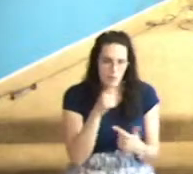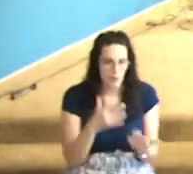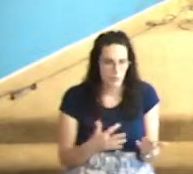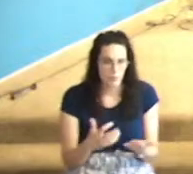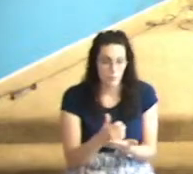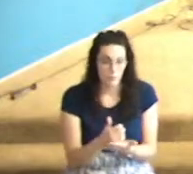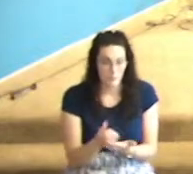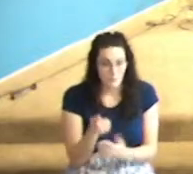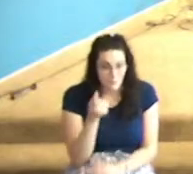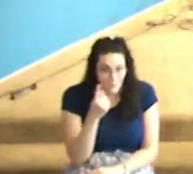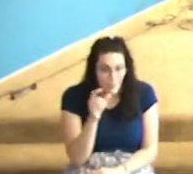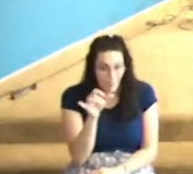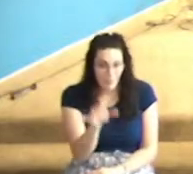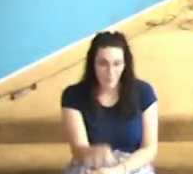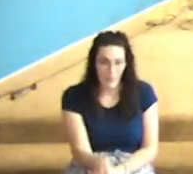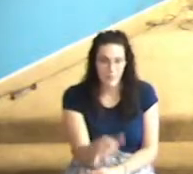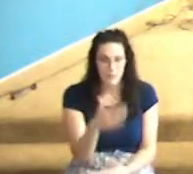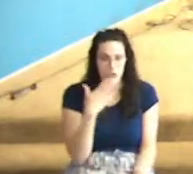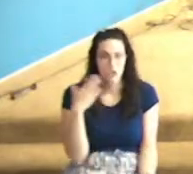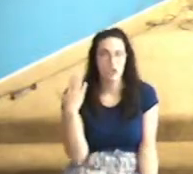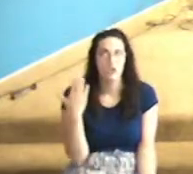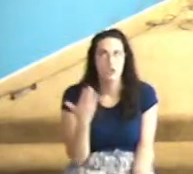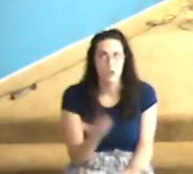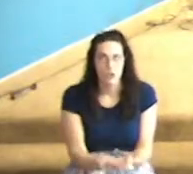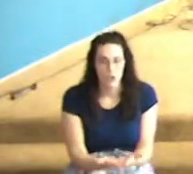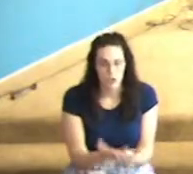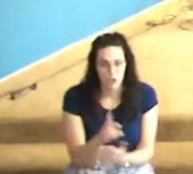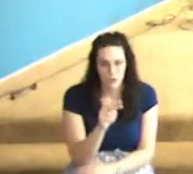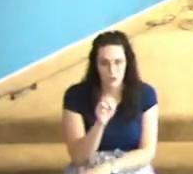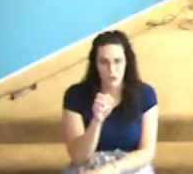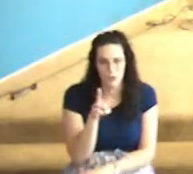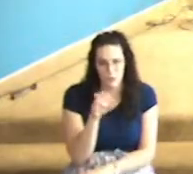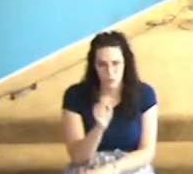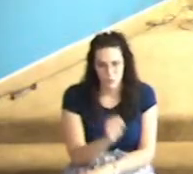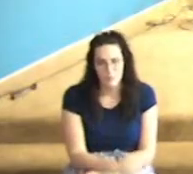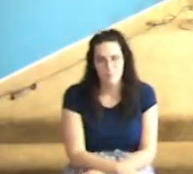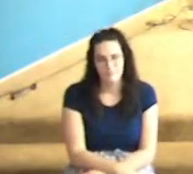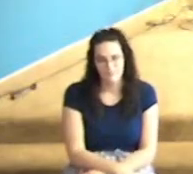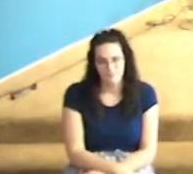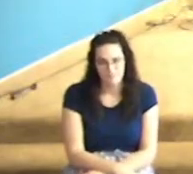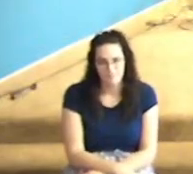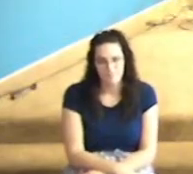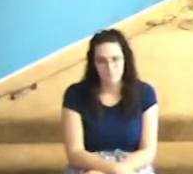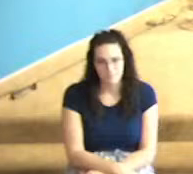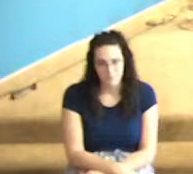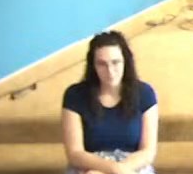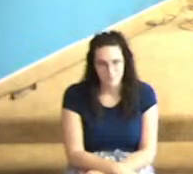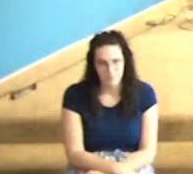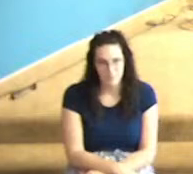my friends, that is good news. Good news.